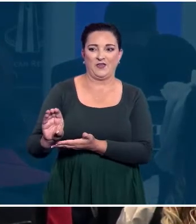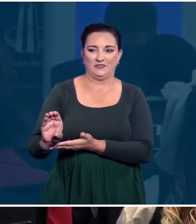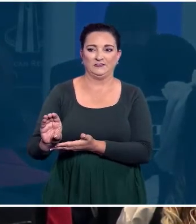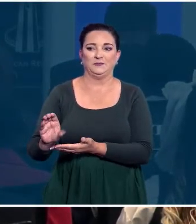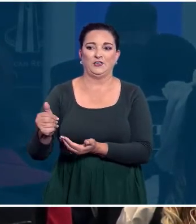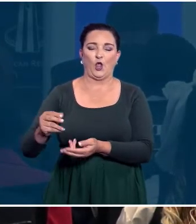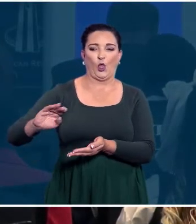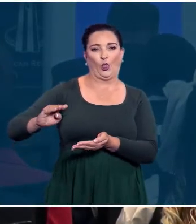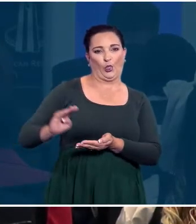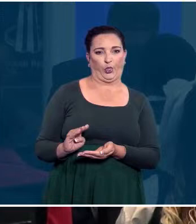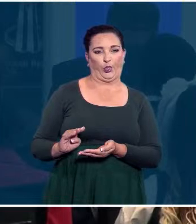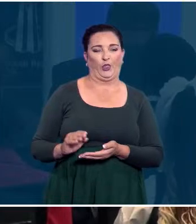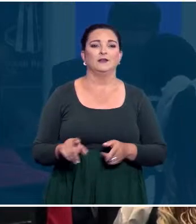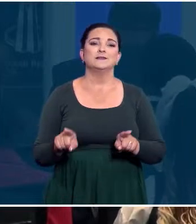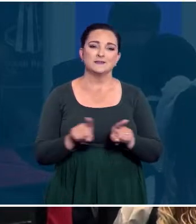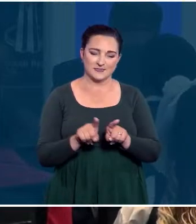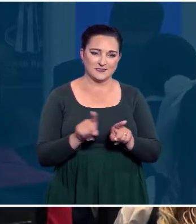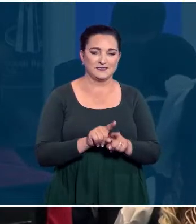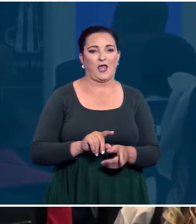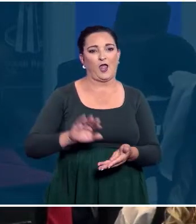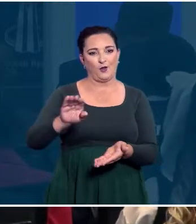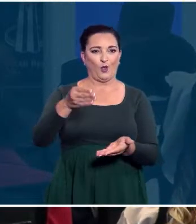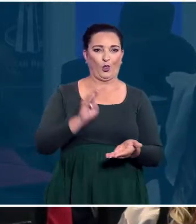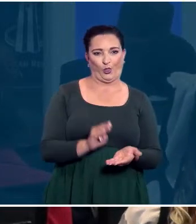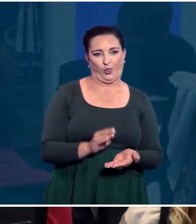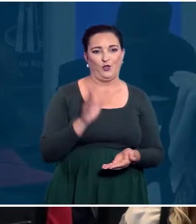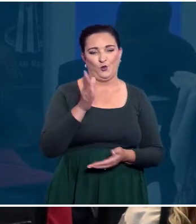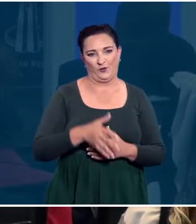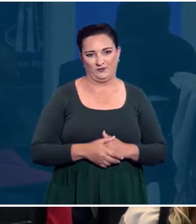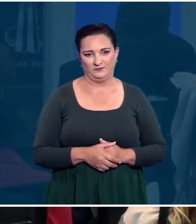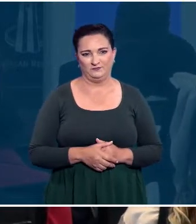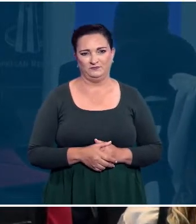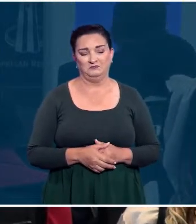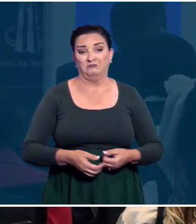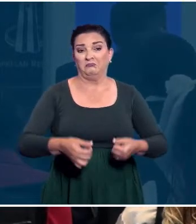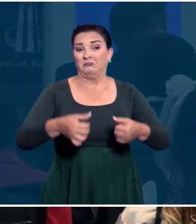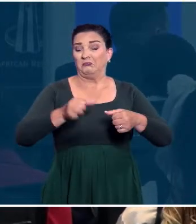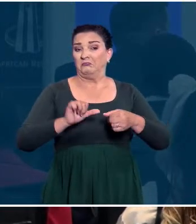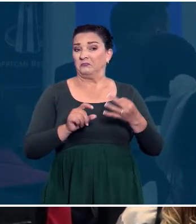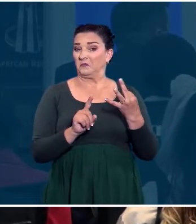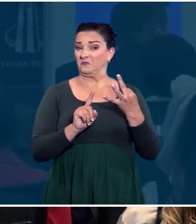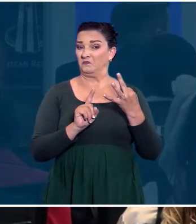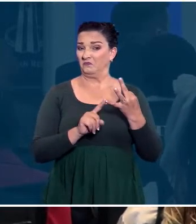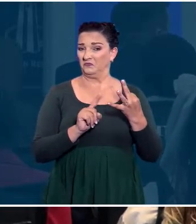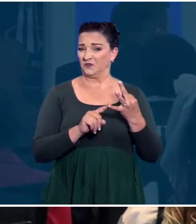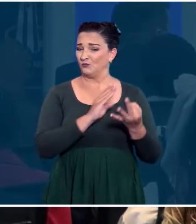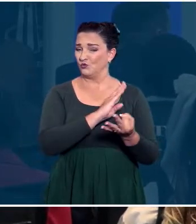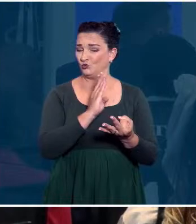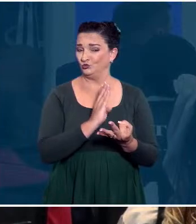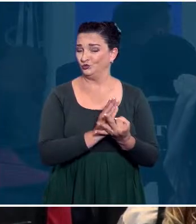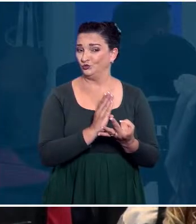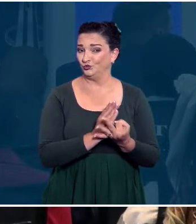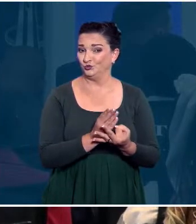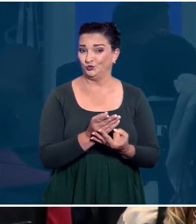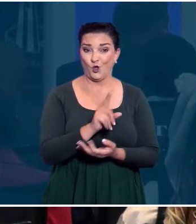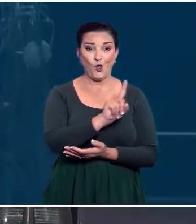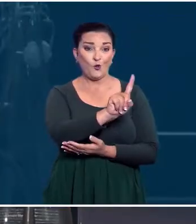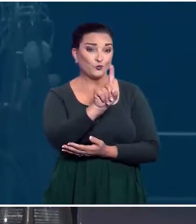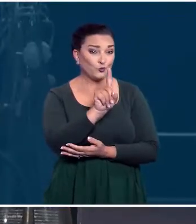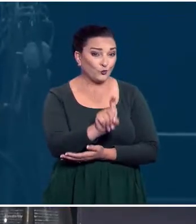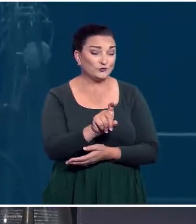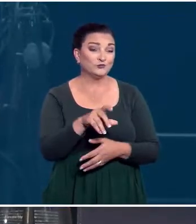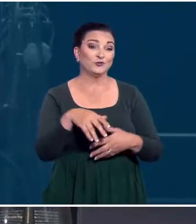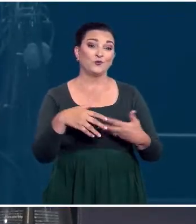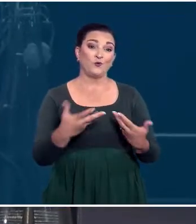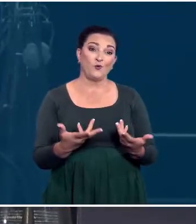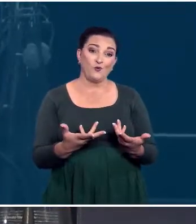Thank you very much. I'm not sure if that was a naughty question or a profound question, Yanni. I